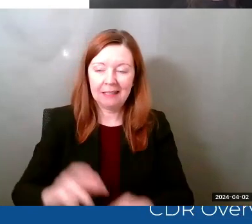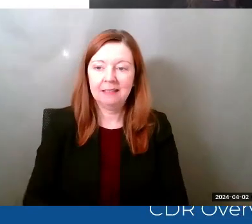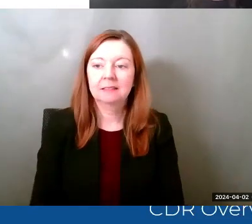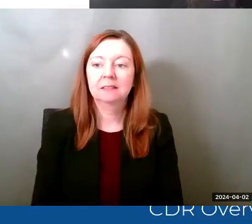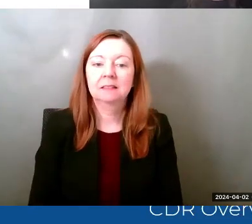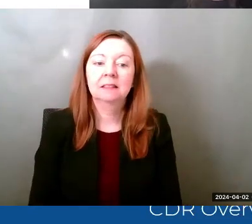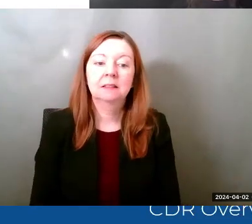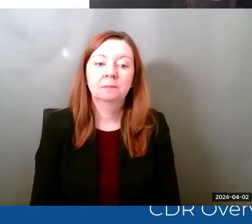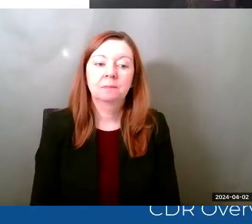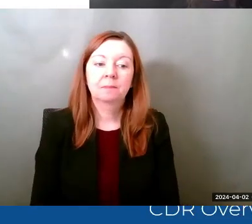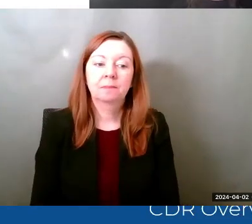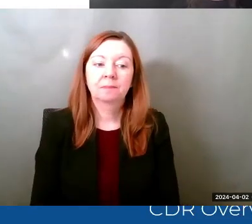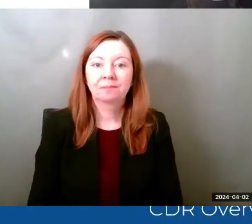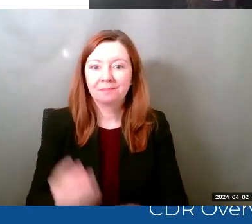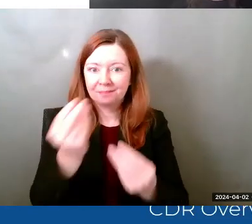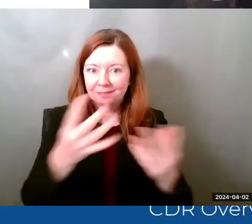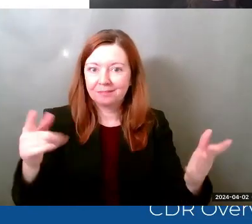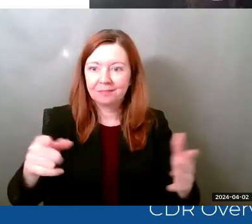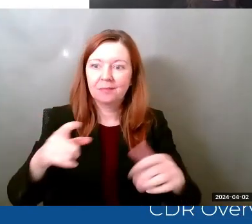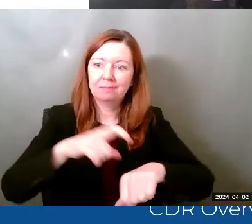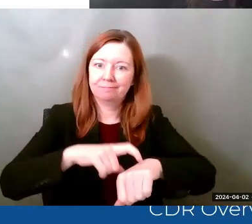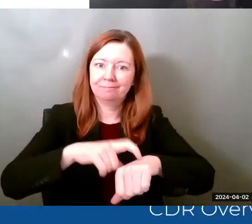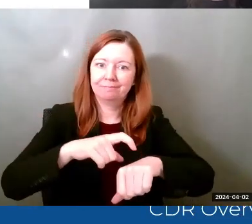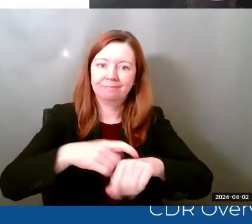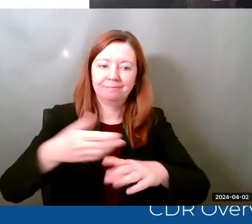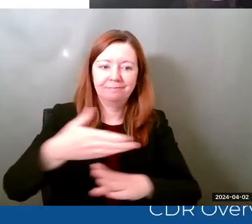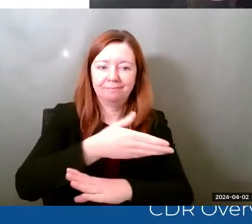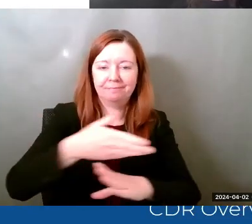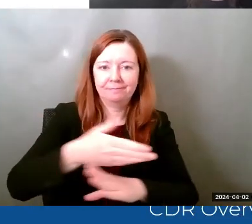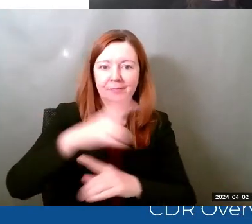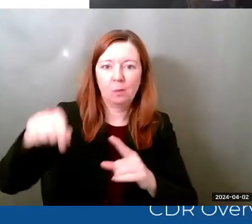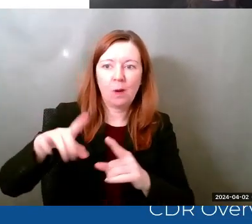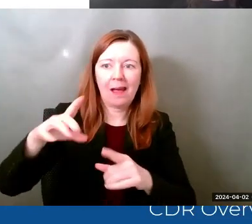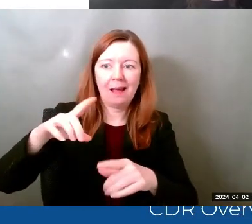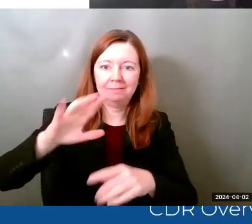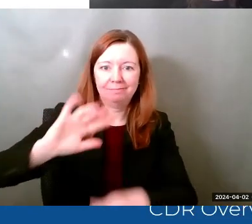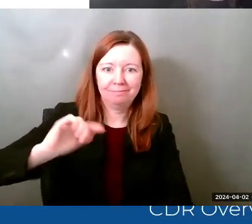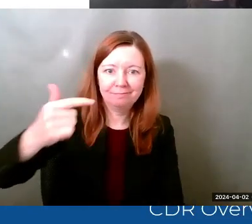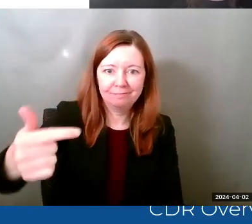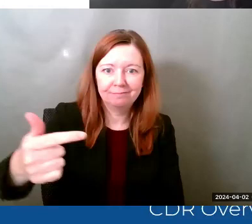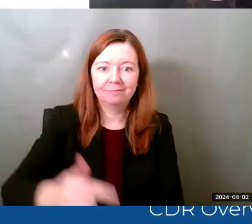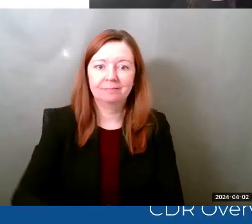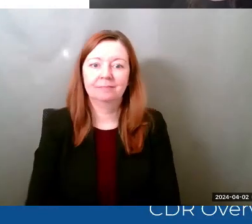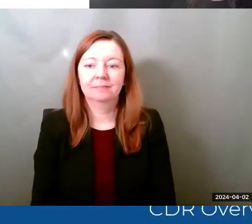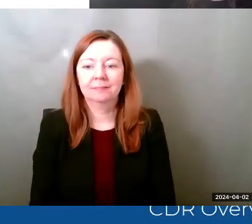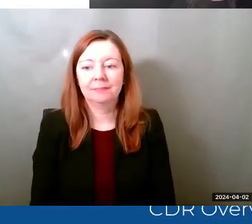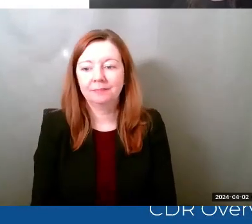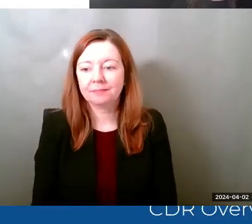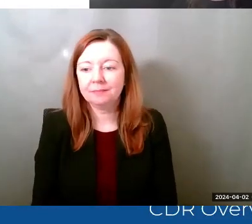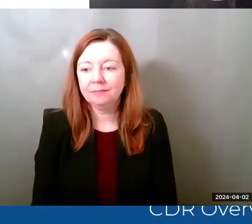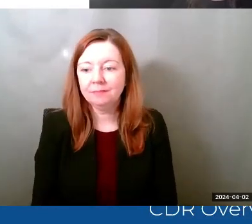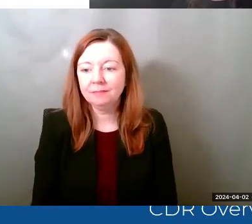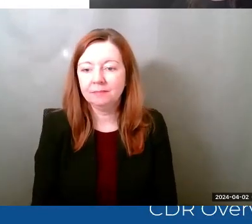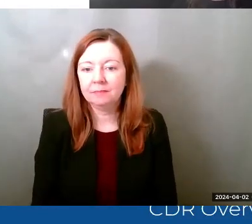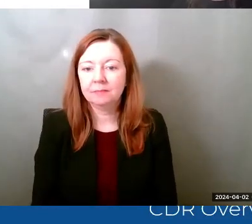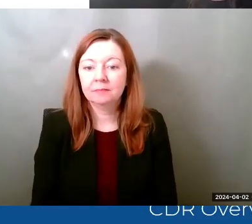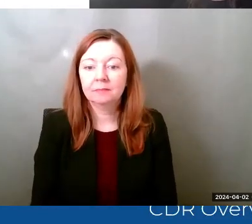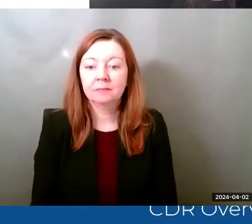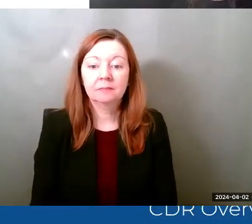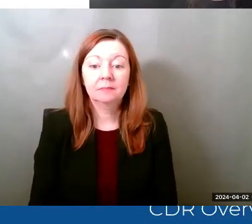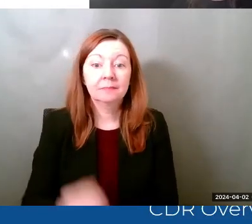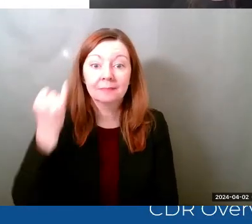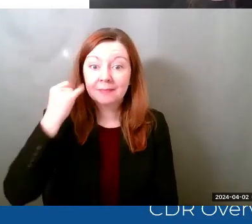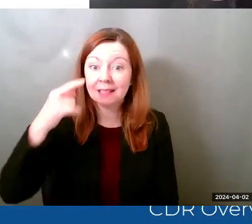this time to give participants a sense of when their time to speak is coming. If you did